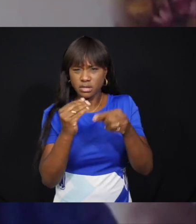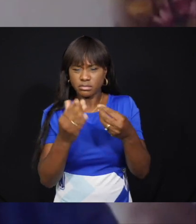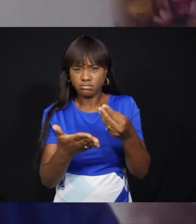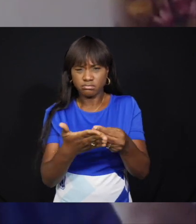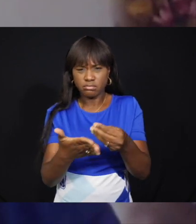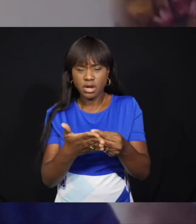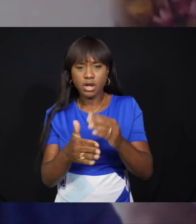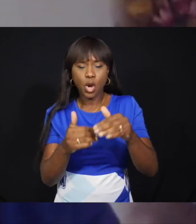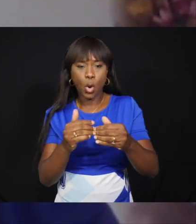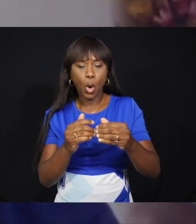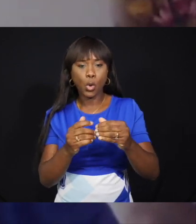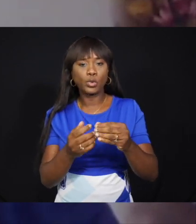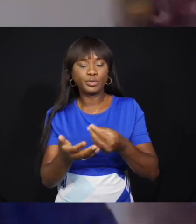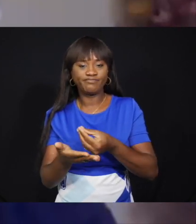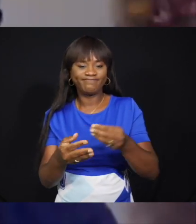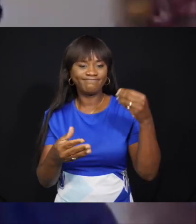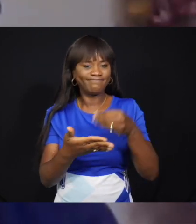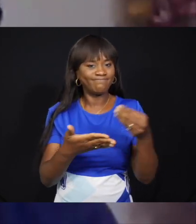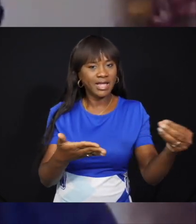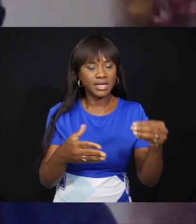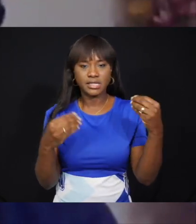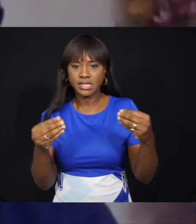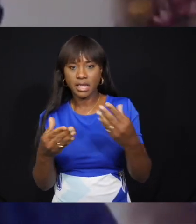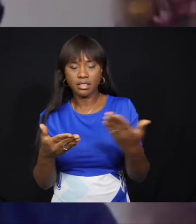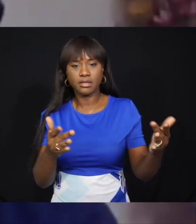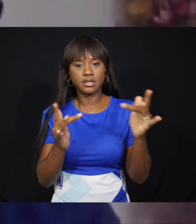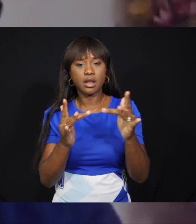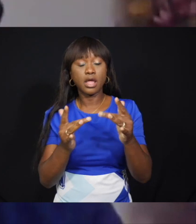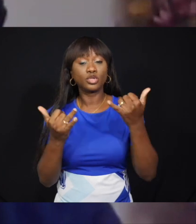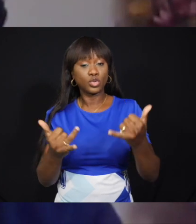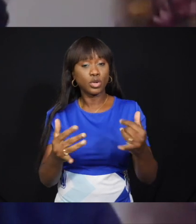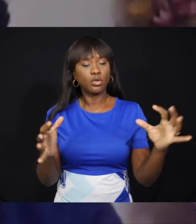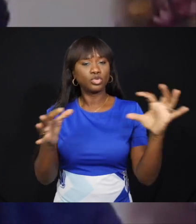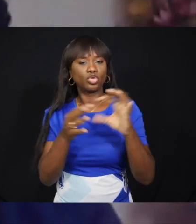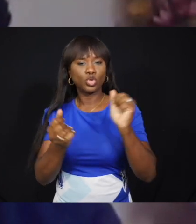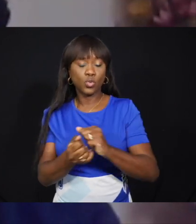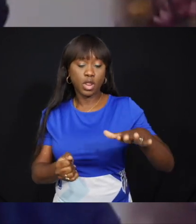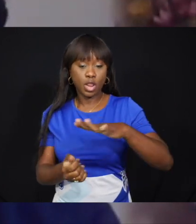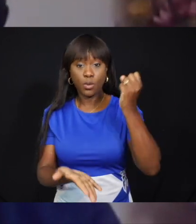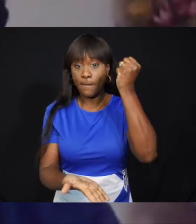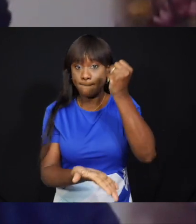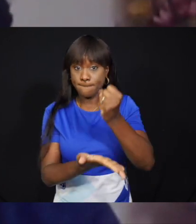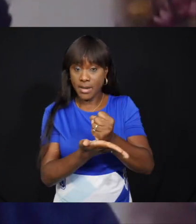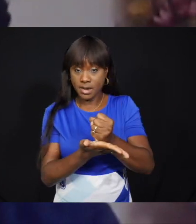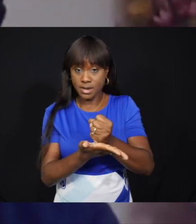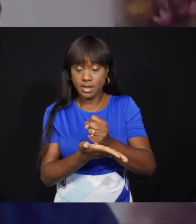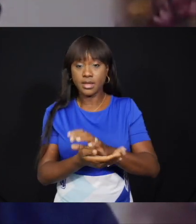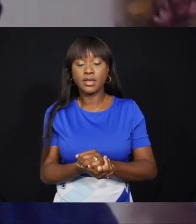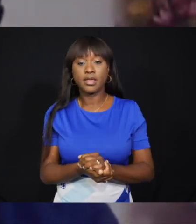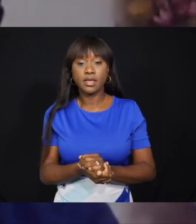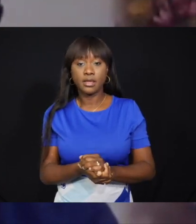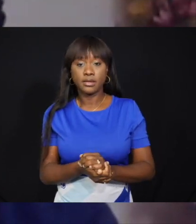financial realm with respect to your online transactions. So currently we partner with local banks and